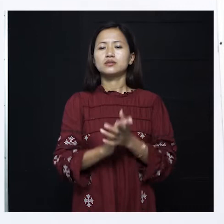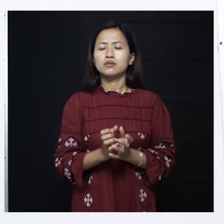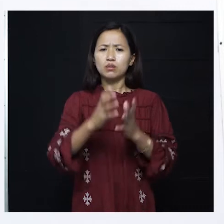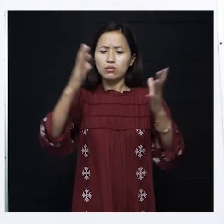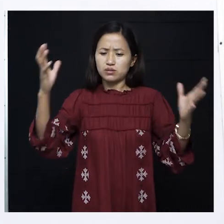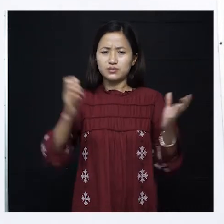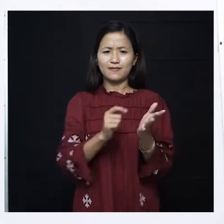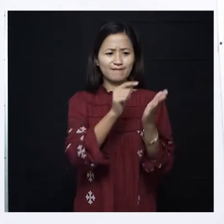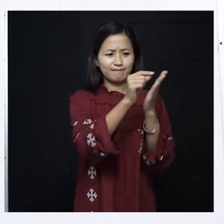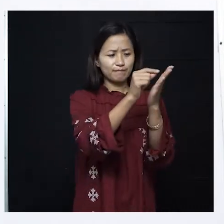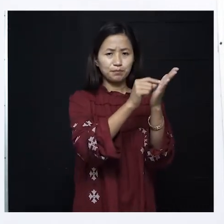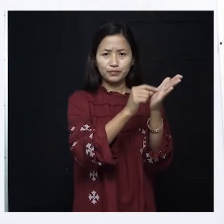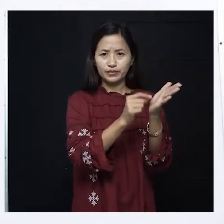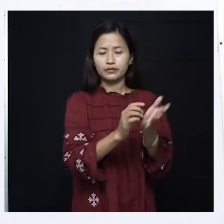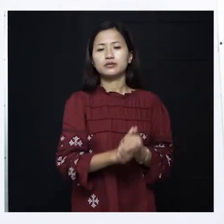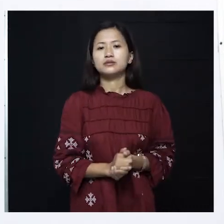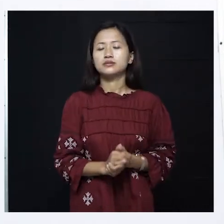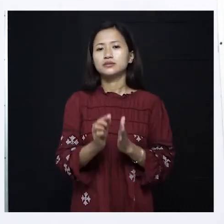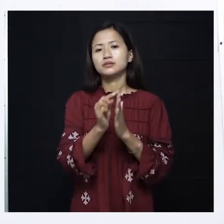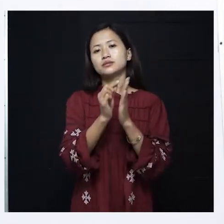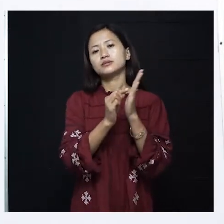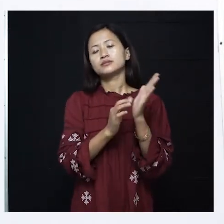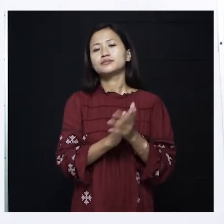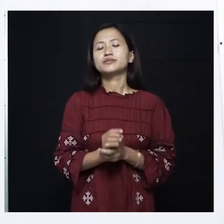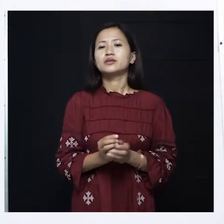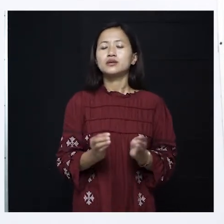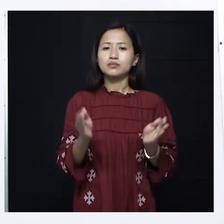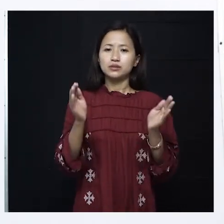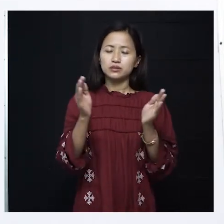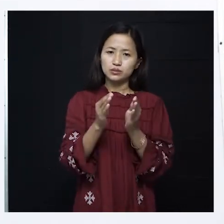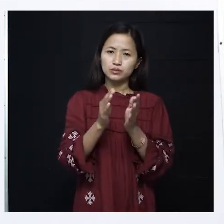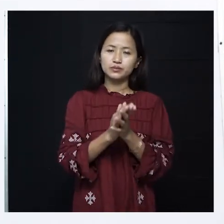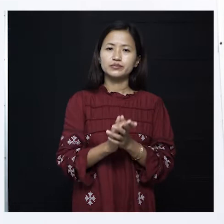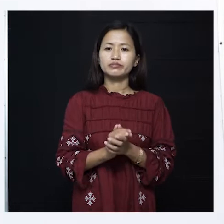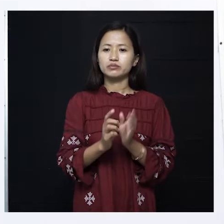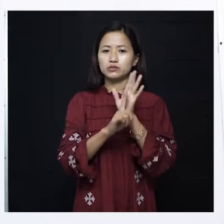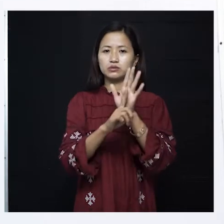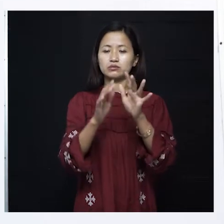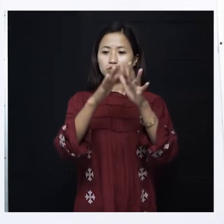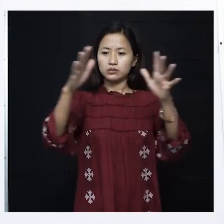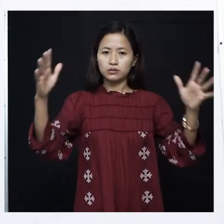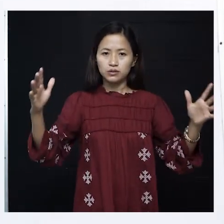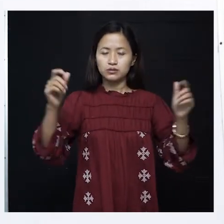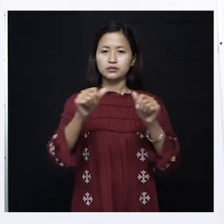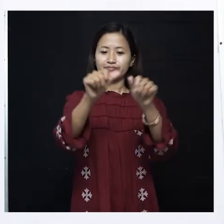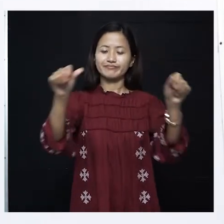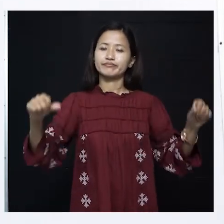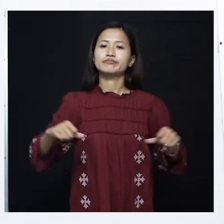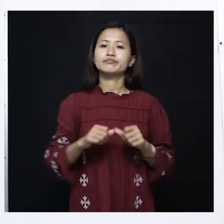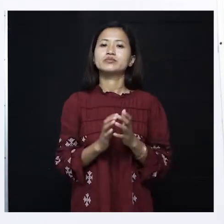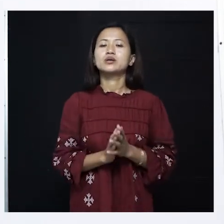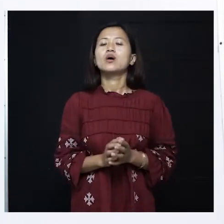of detail. So small scale map, it shows very large area, got it? But when you come to